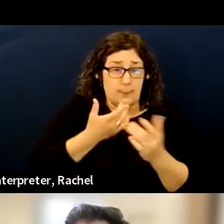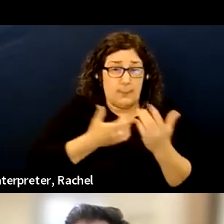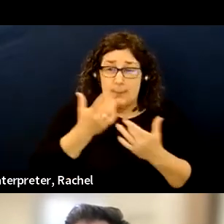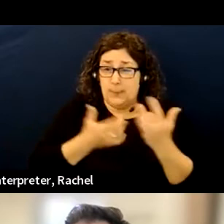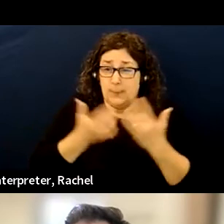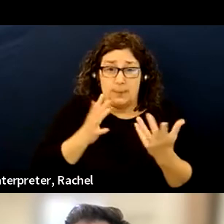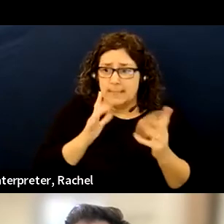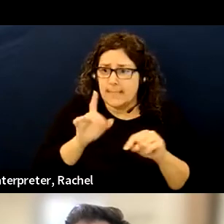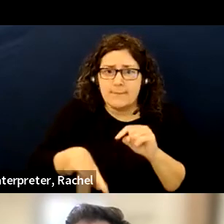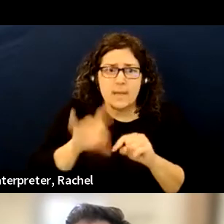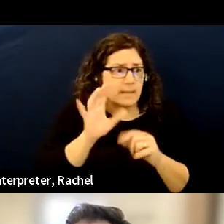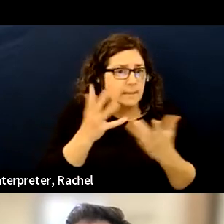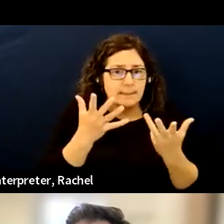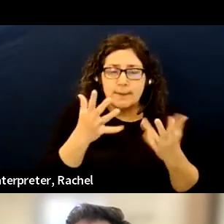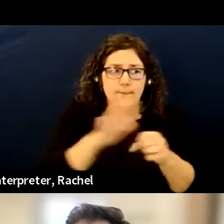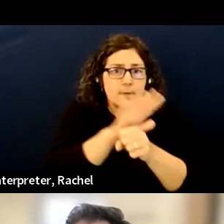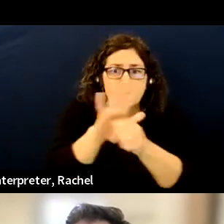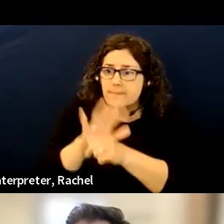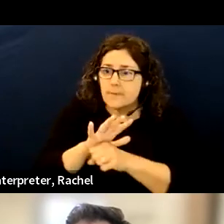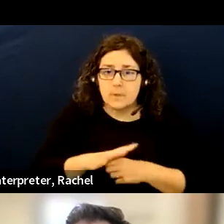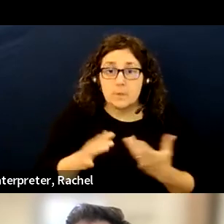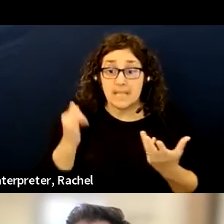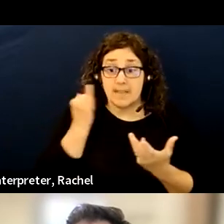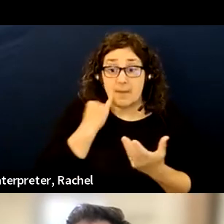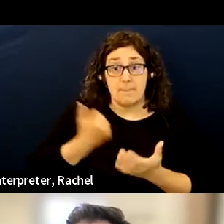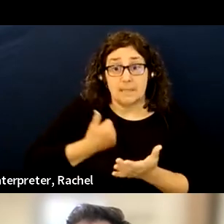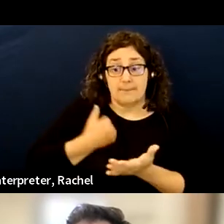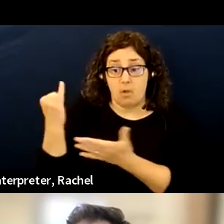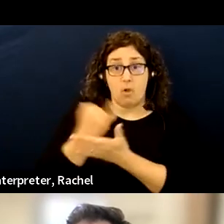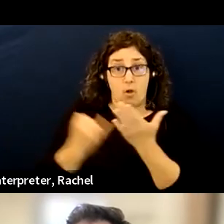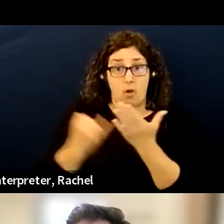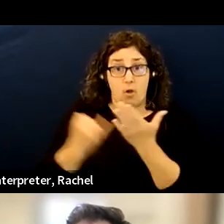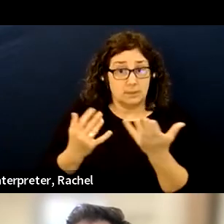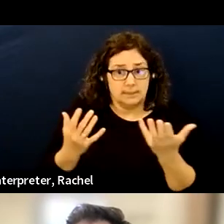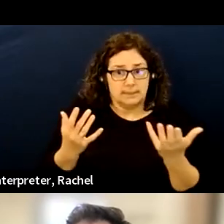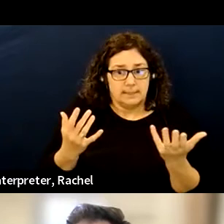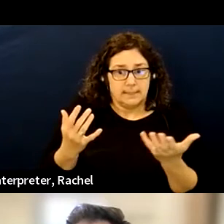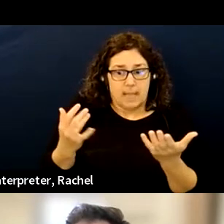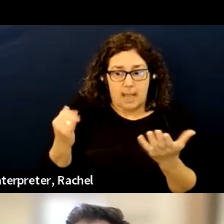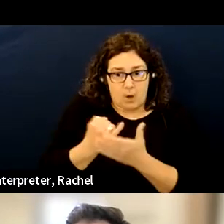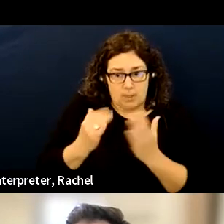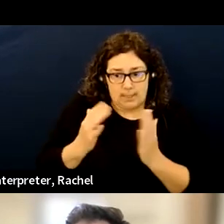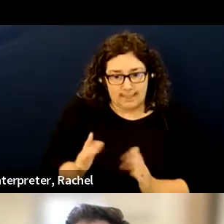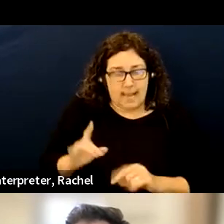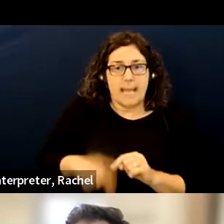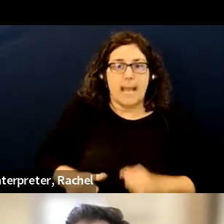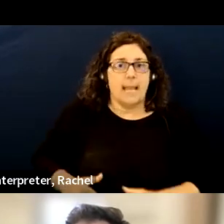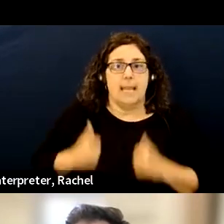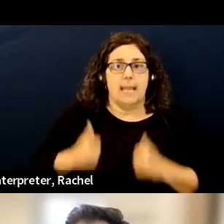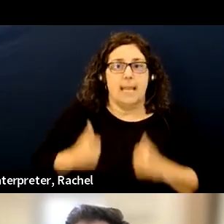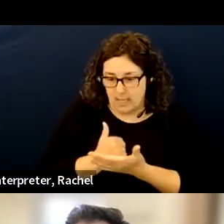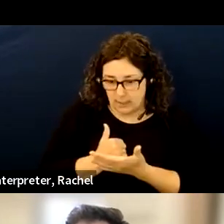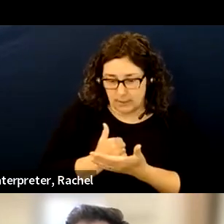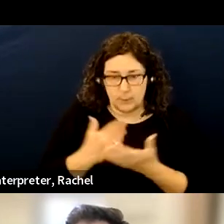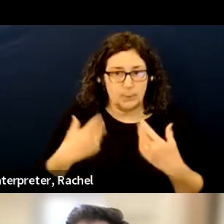arts, you know, if you're an arts administrator, often it is not a living wage. If you're an artist, it is well